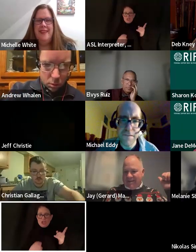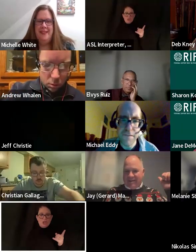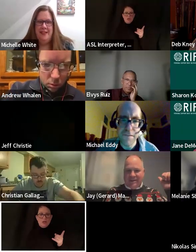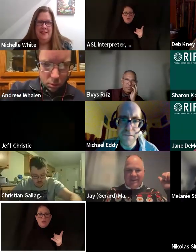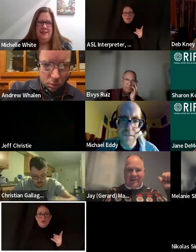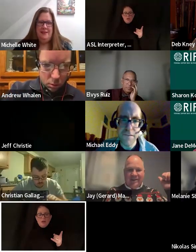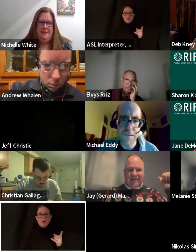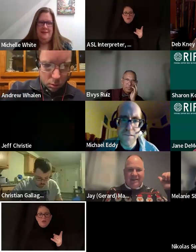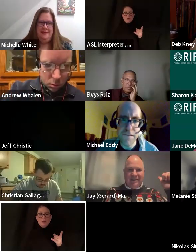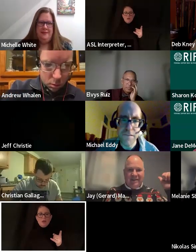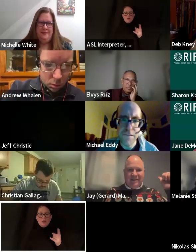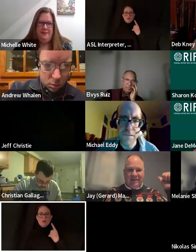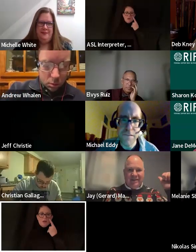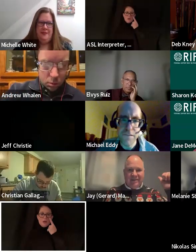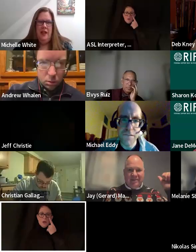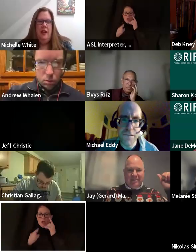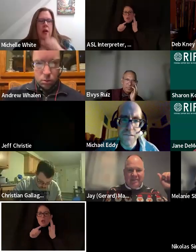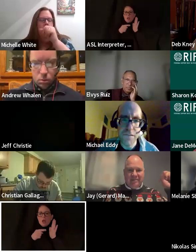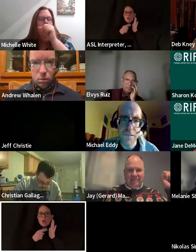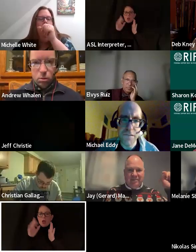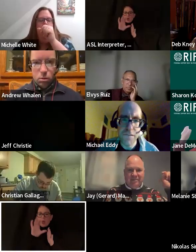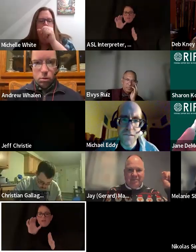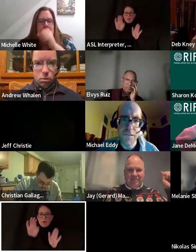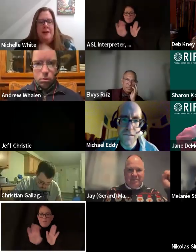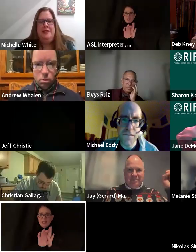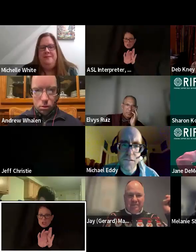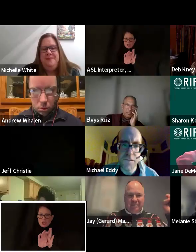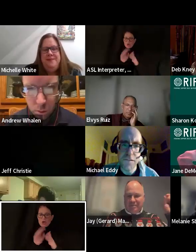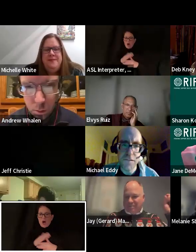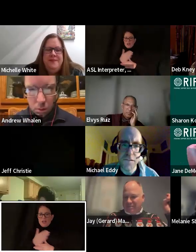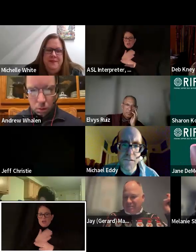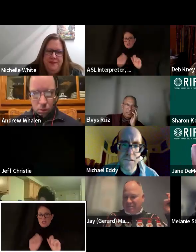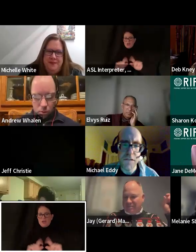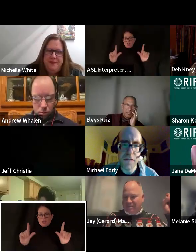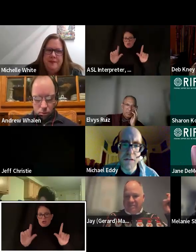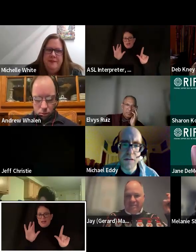You're gonna want to look for a picture of the image on your share screen and